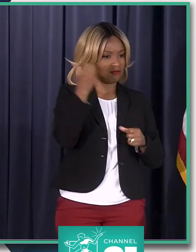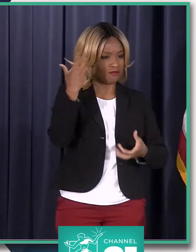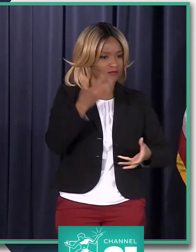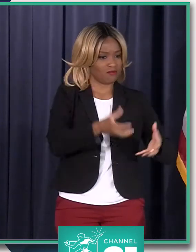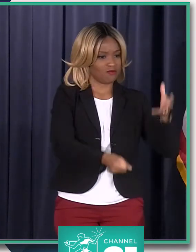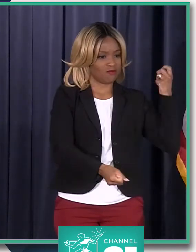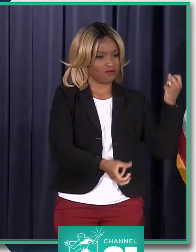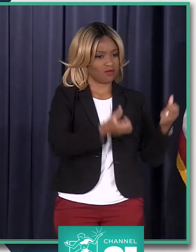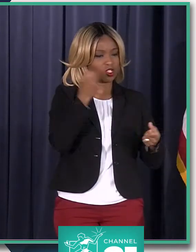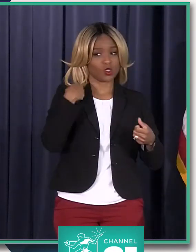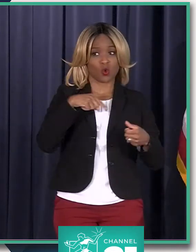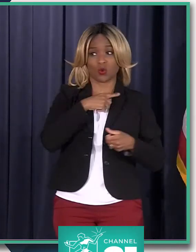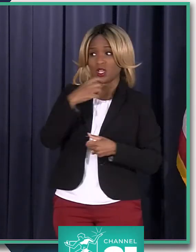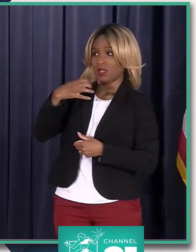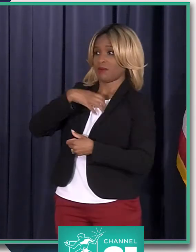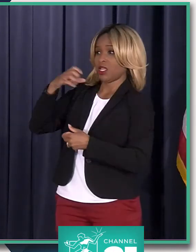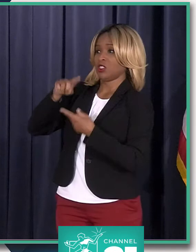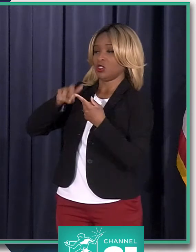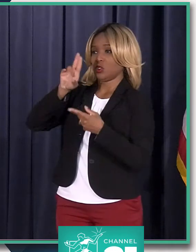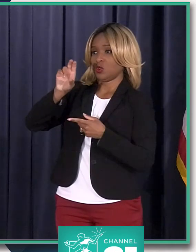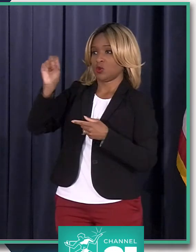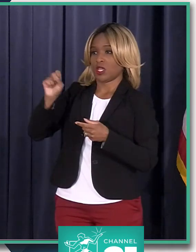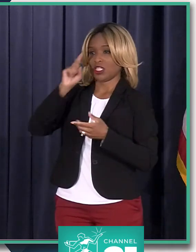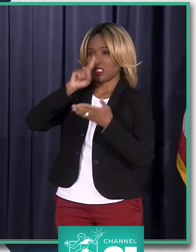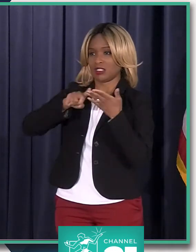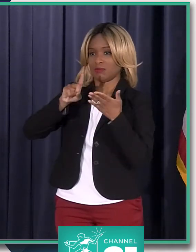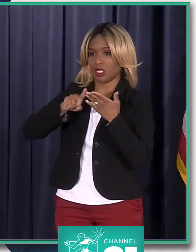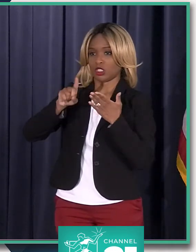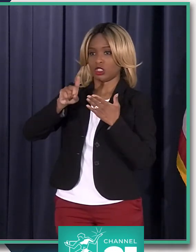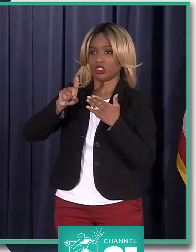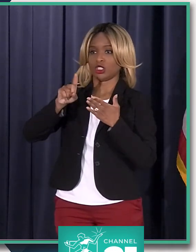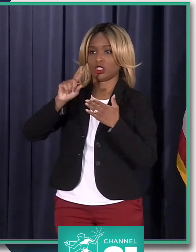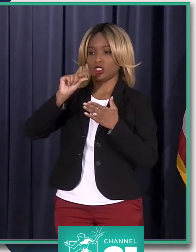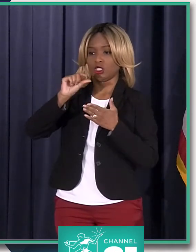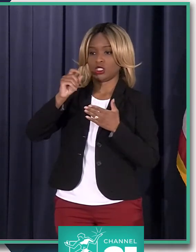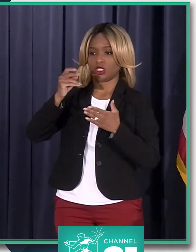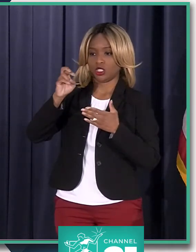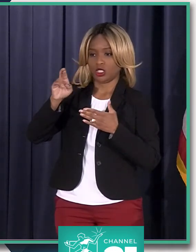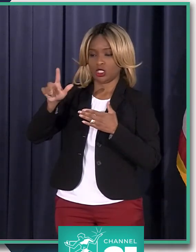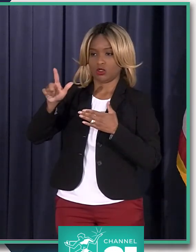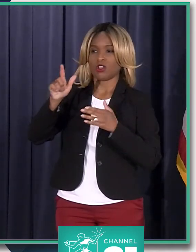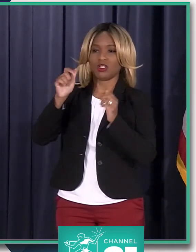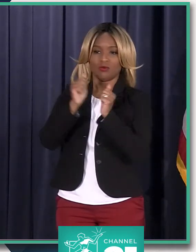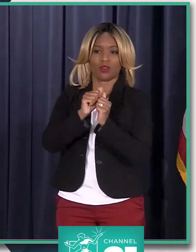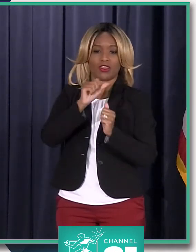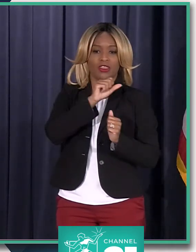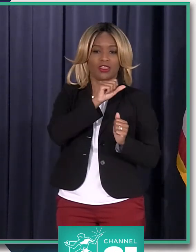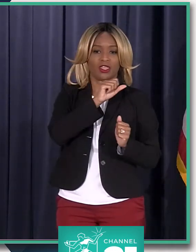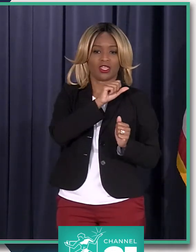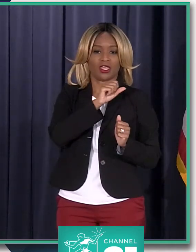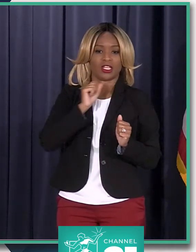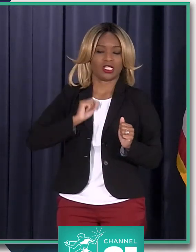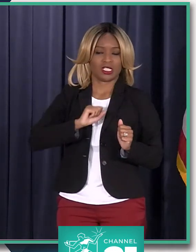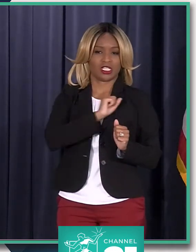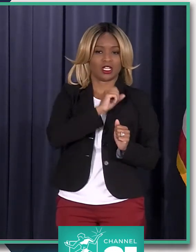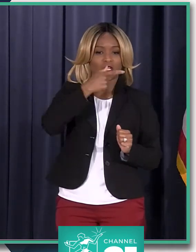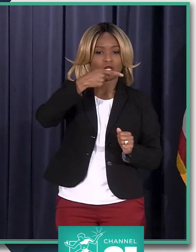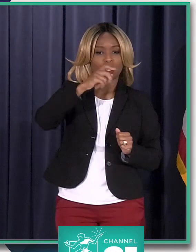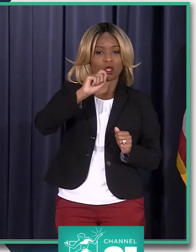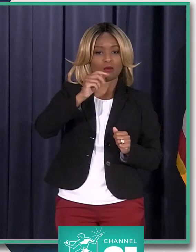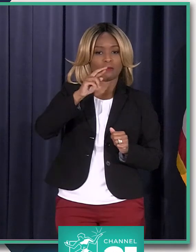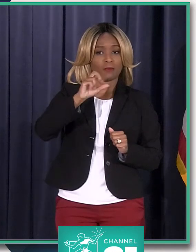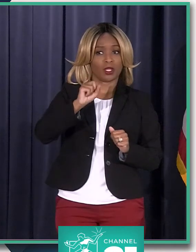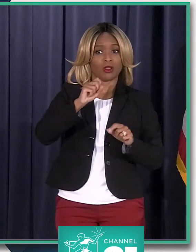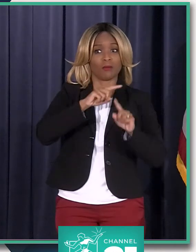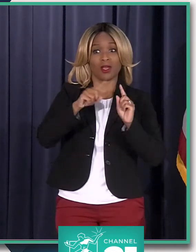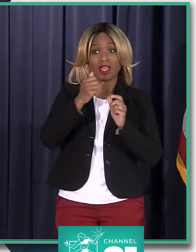complaint to United States Inspector General, which he was on the hearing the other week with Senator Peters. But I want to know, has anyone said anything?